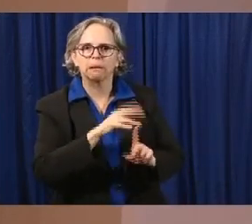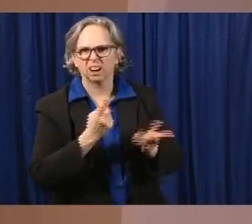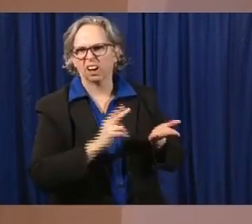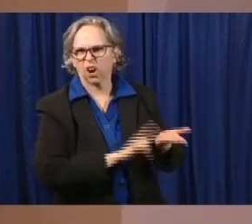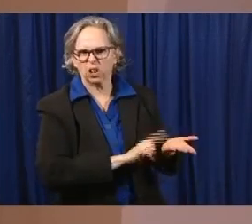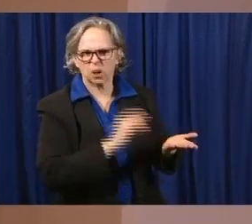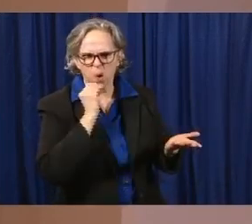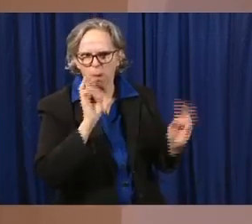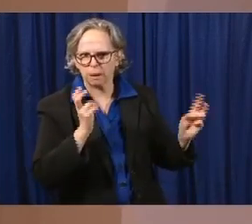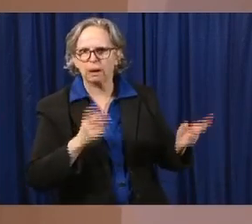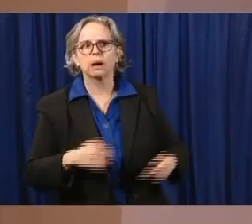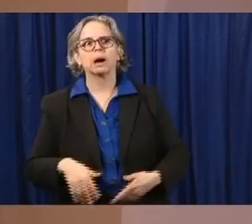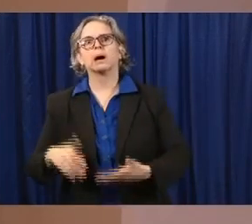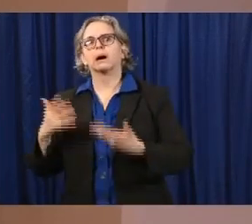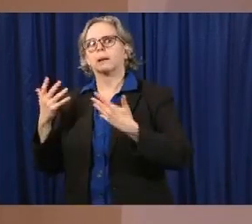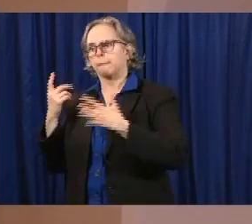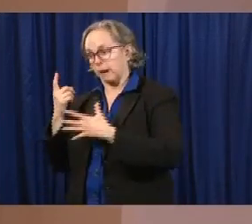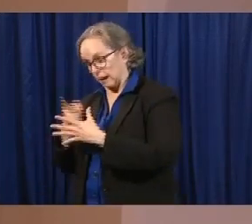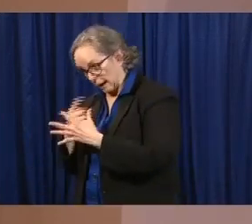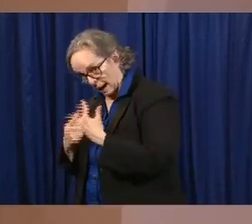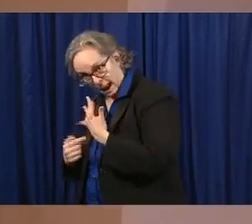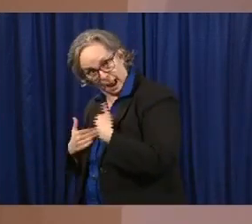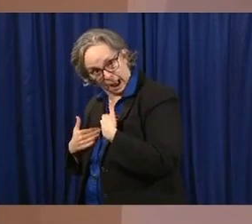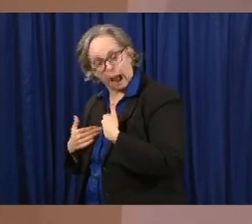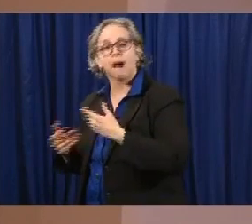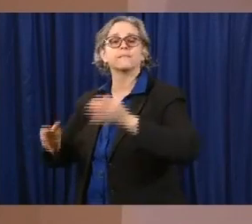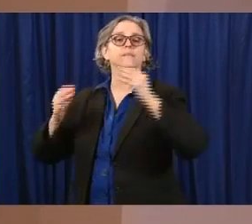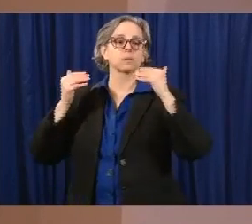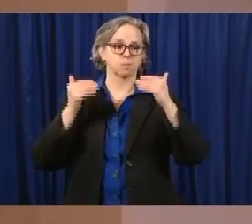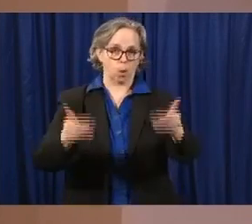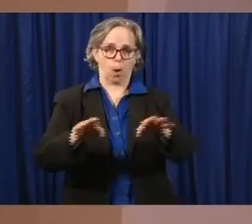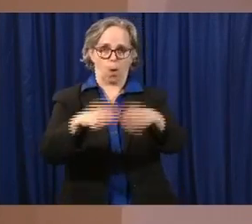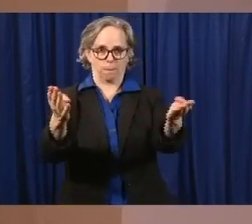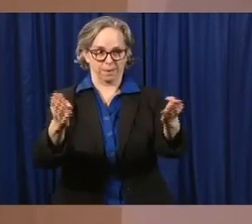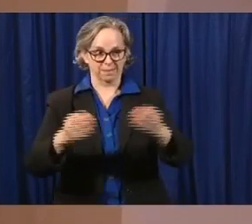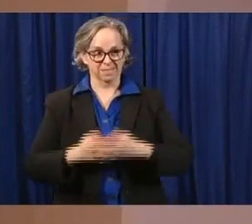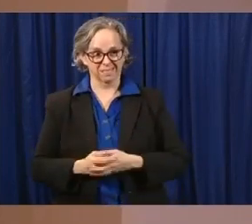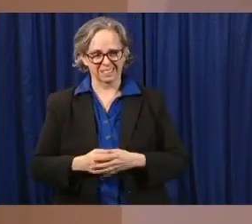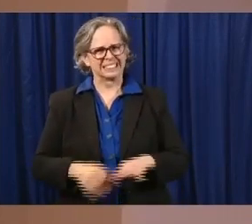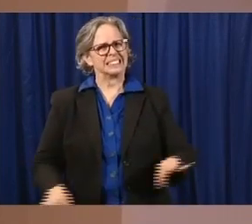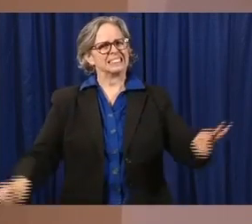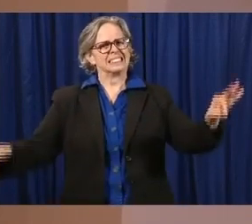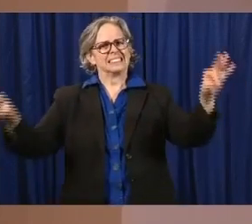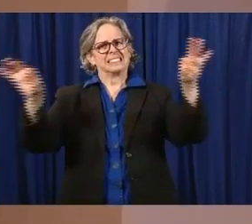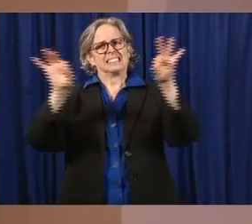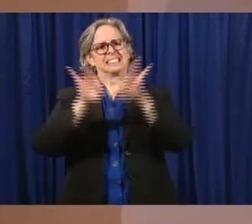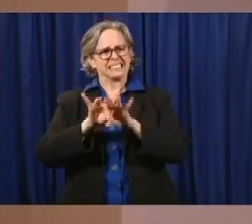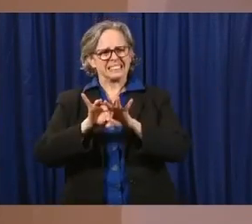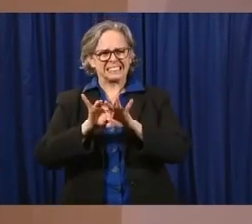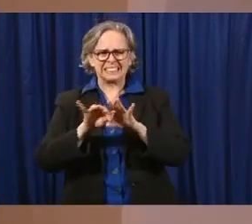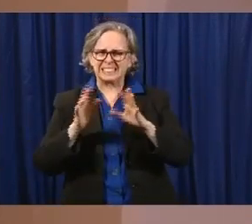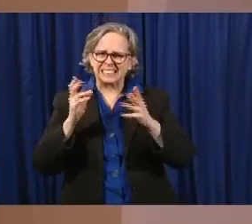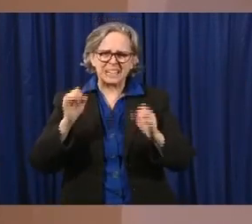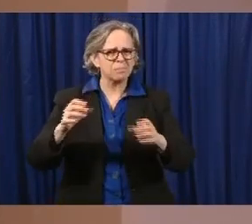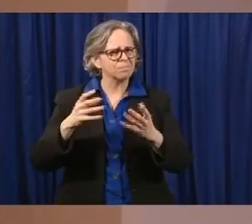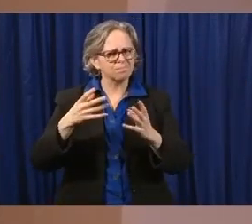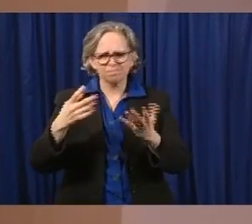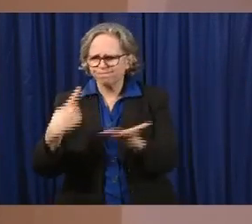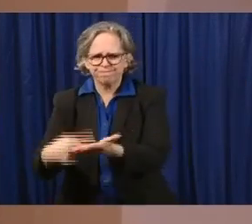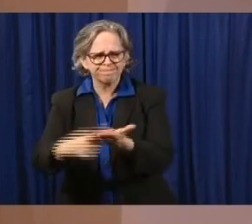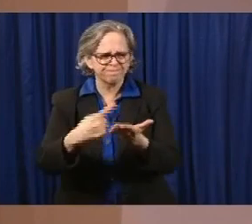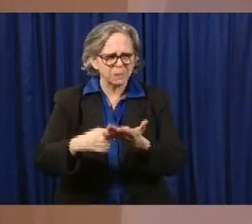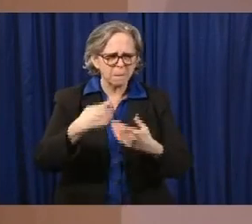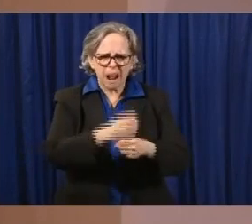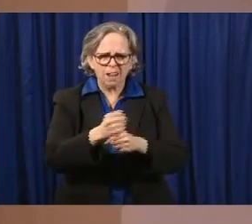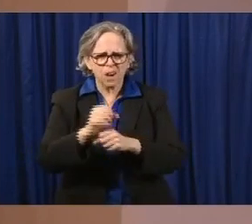incredibly important part of this discussion, and we are pushing through our manufacturers and our supply chains that we can all touch. And we have some